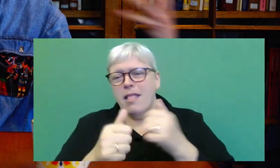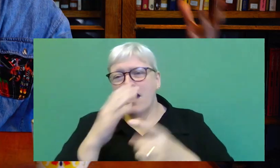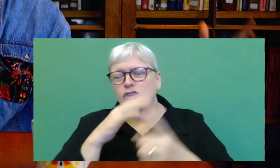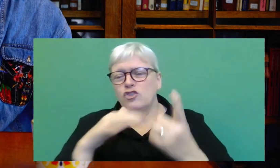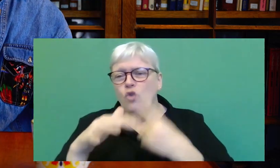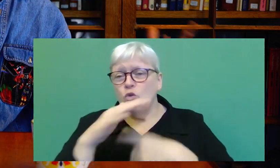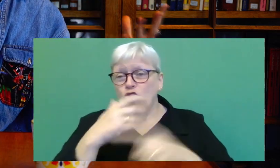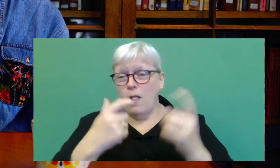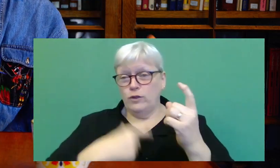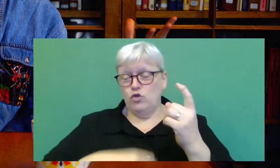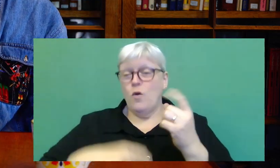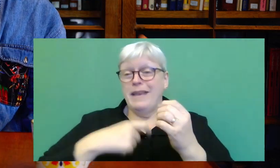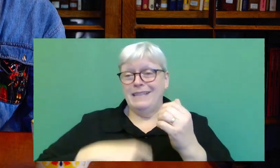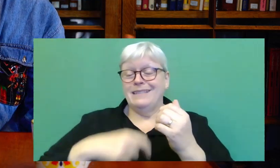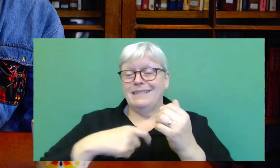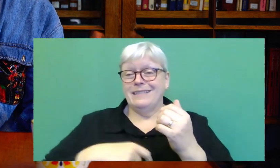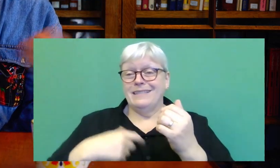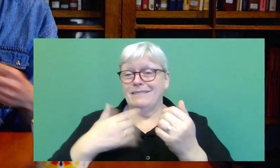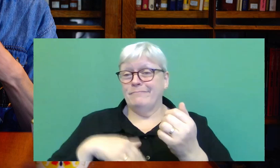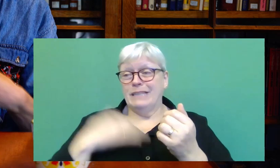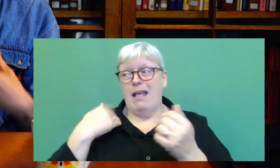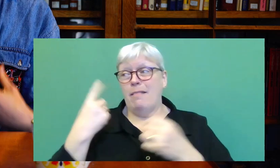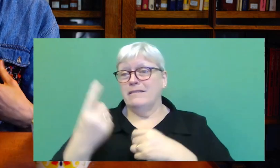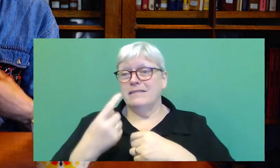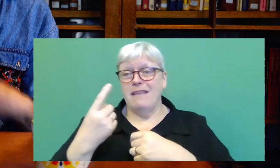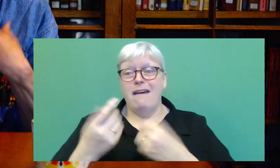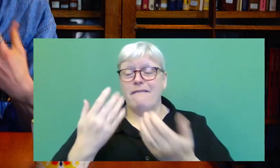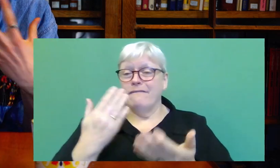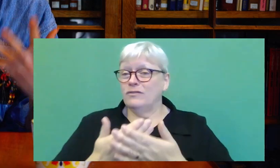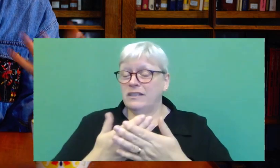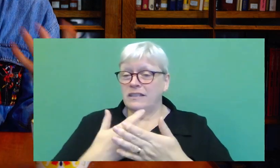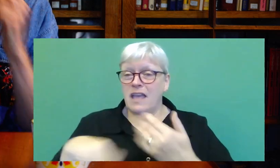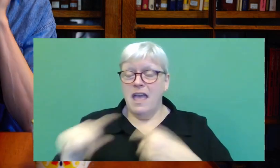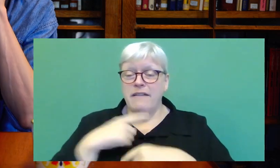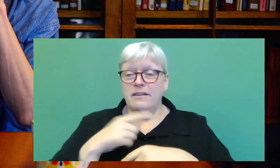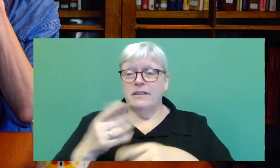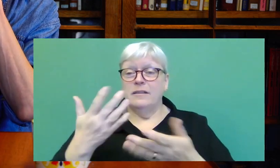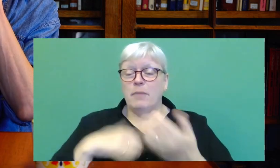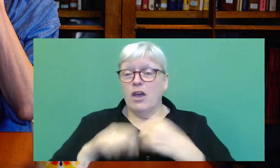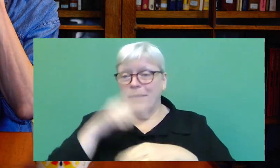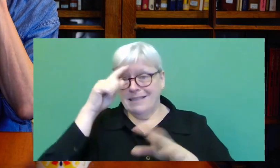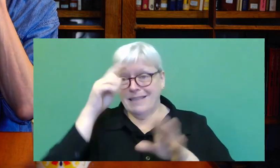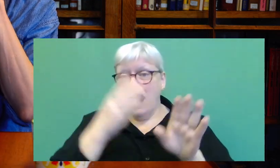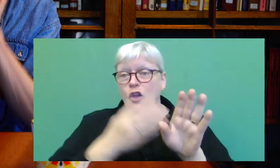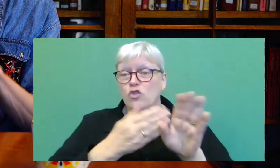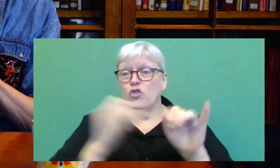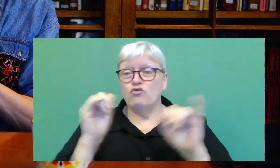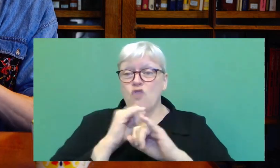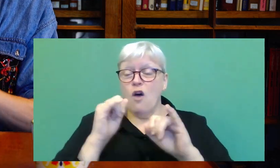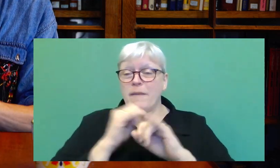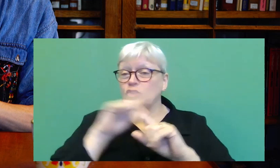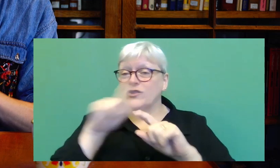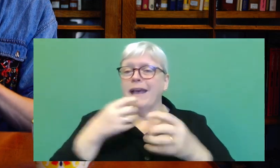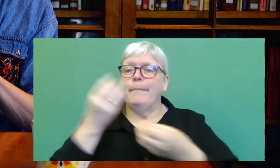or getting into deep psychological trauma because they're not able to spill all these emotions out of themselves because they